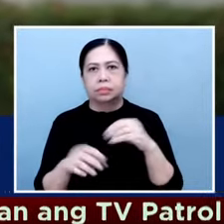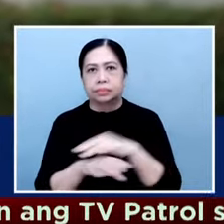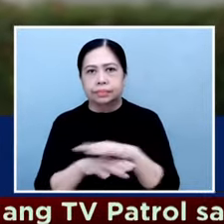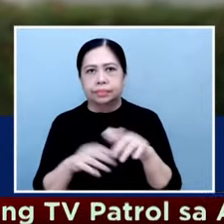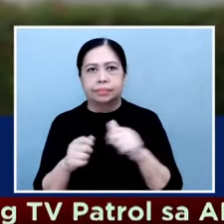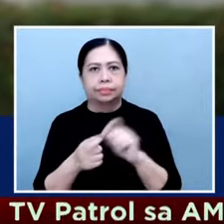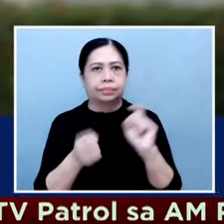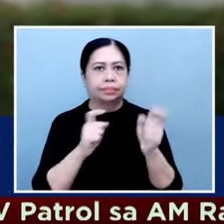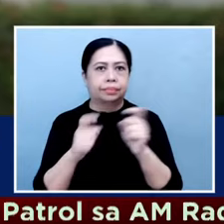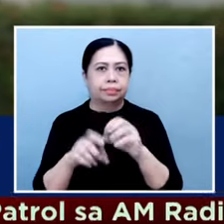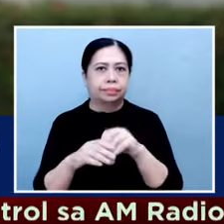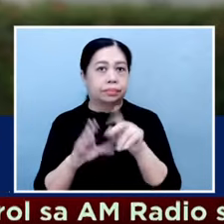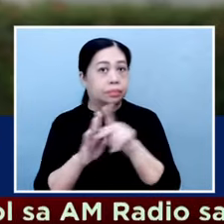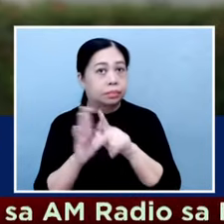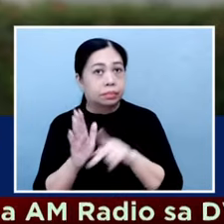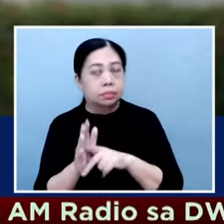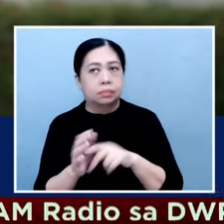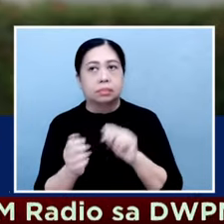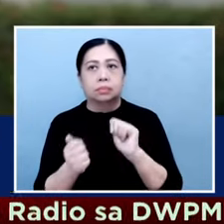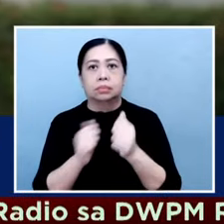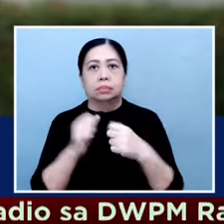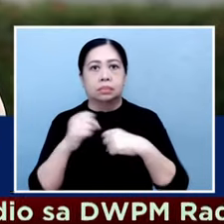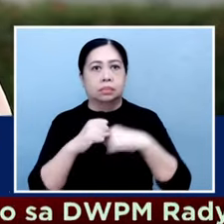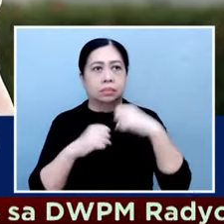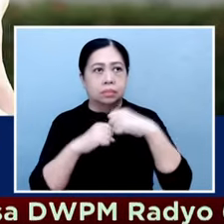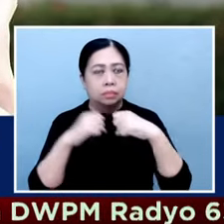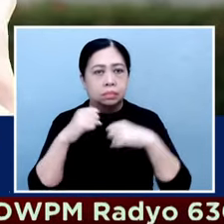changes in policy, the changes in structure,